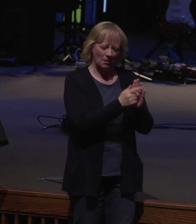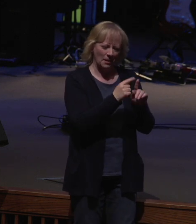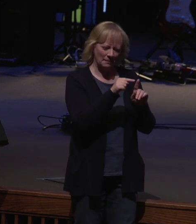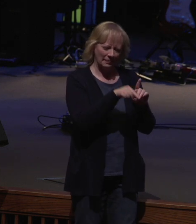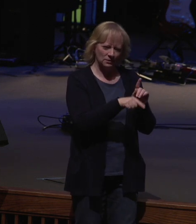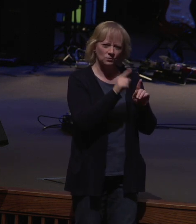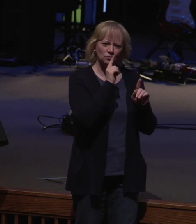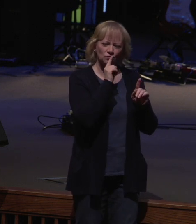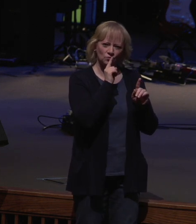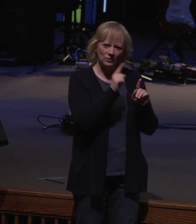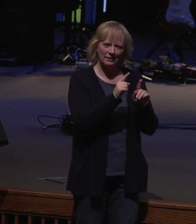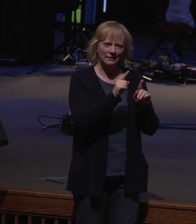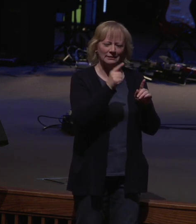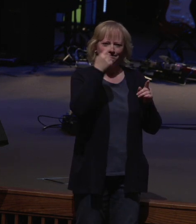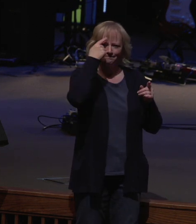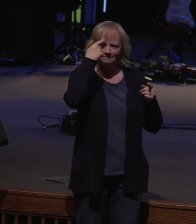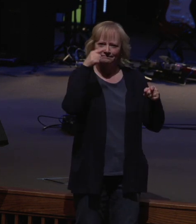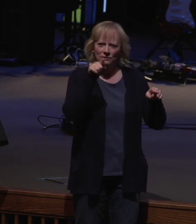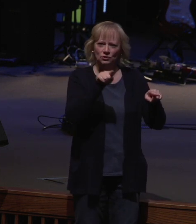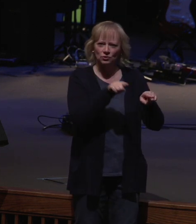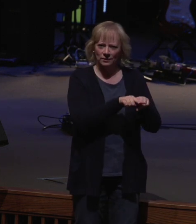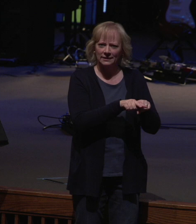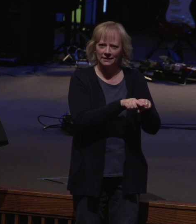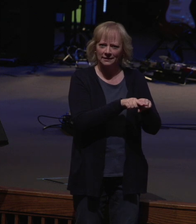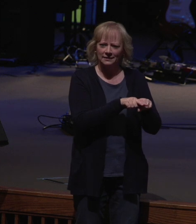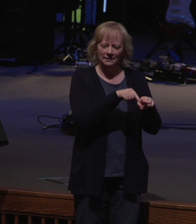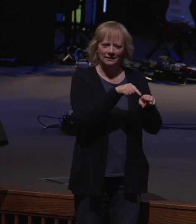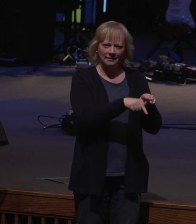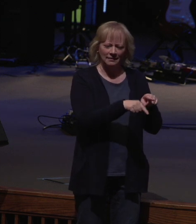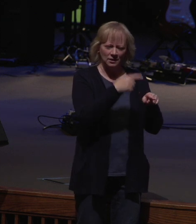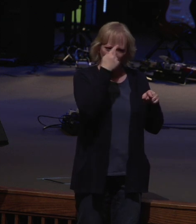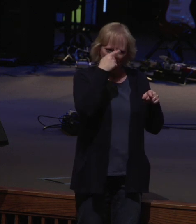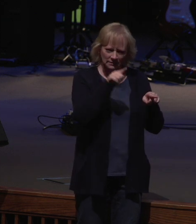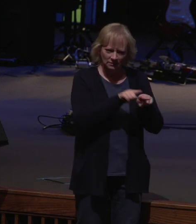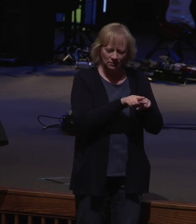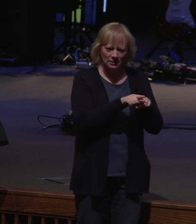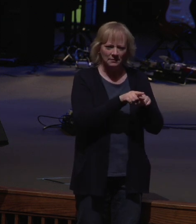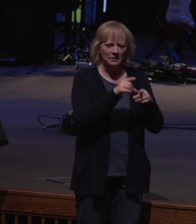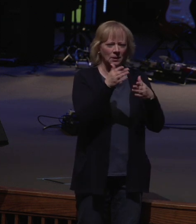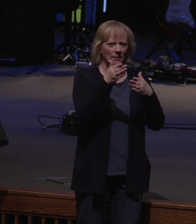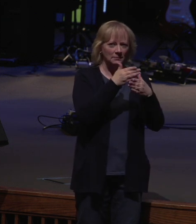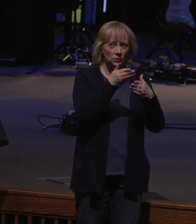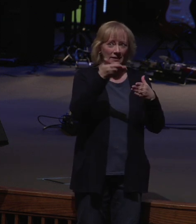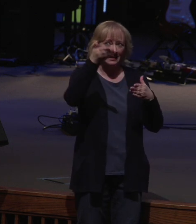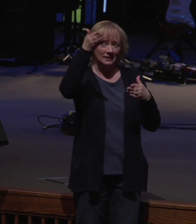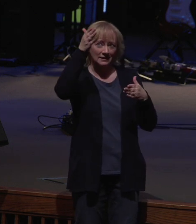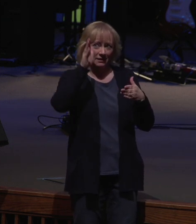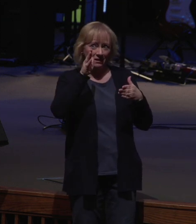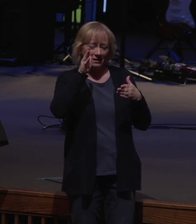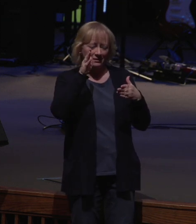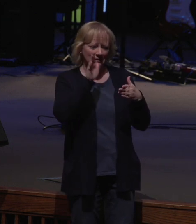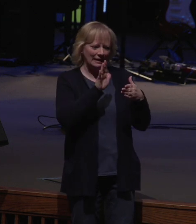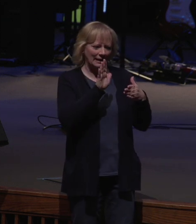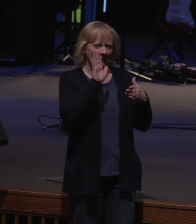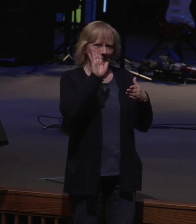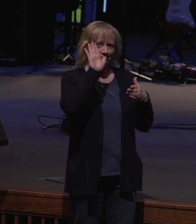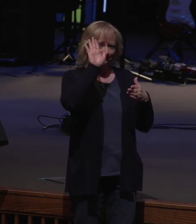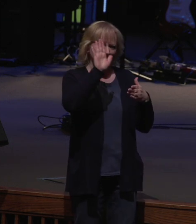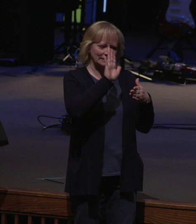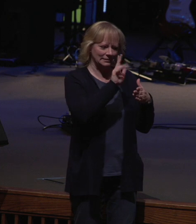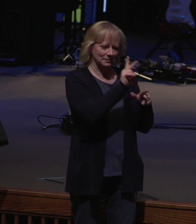a treaty. It was a covenant made between God and his people.